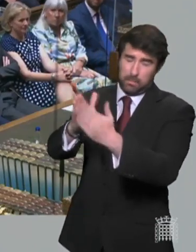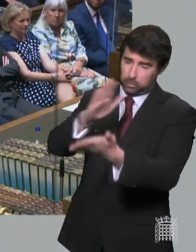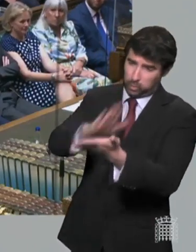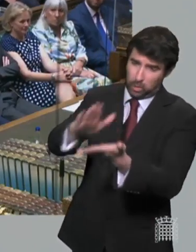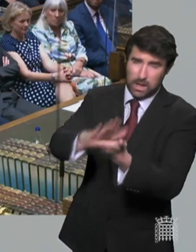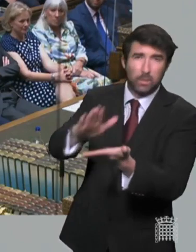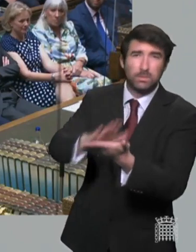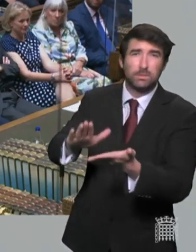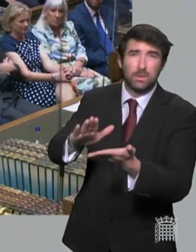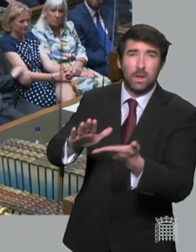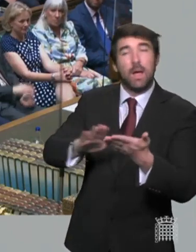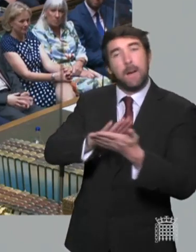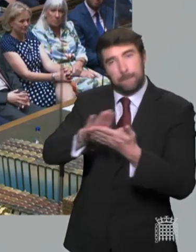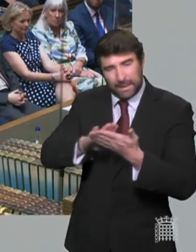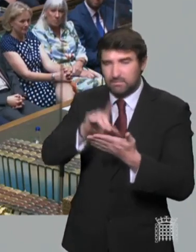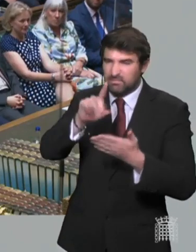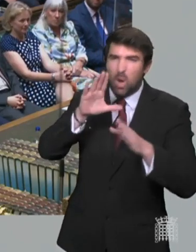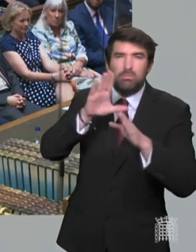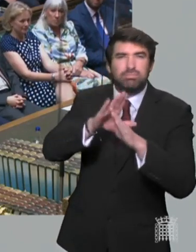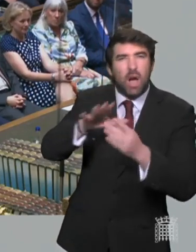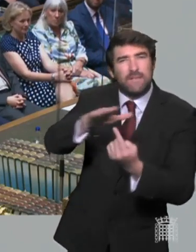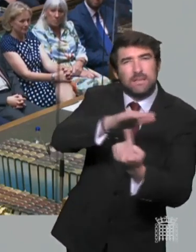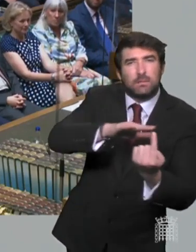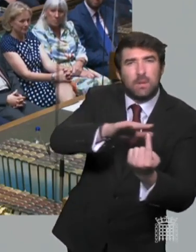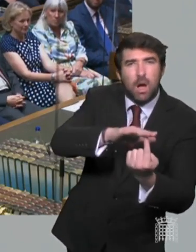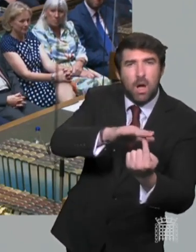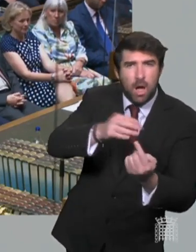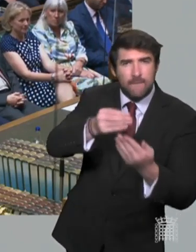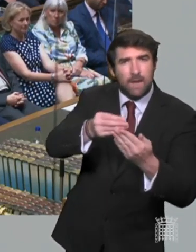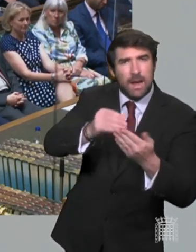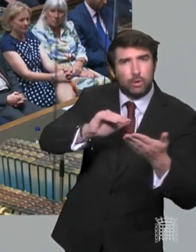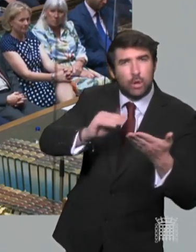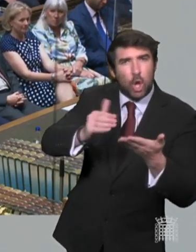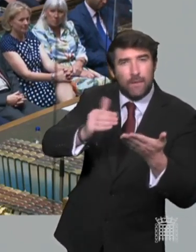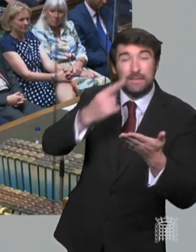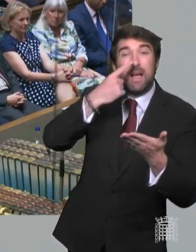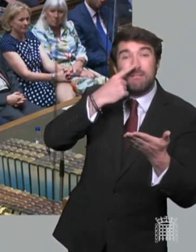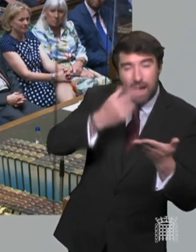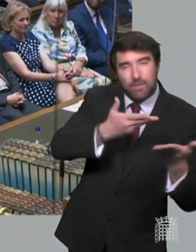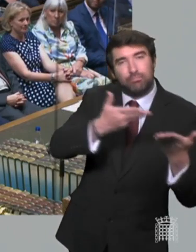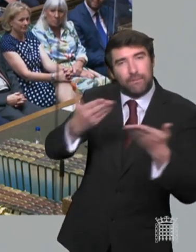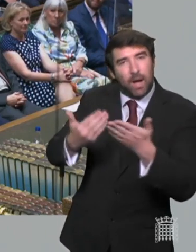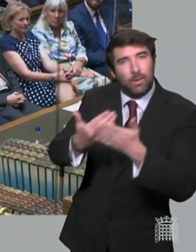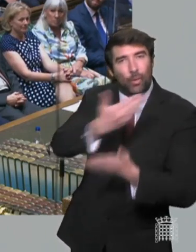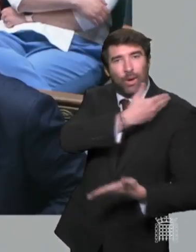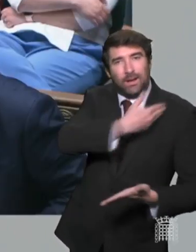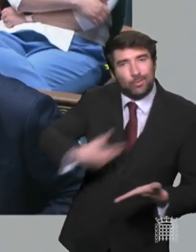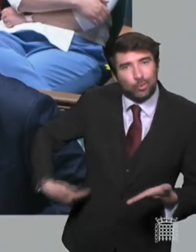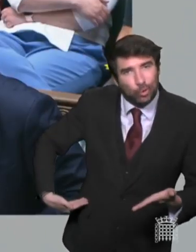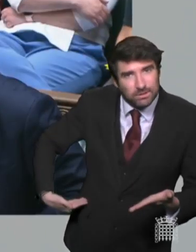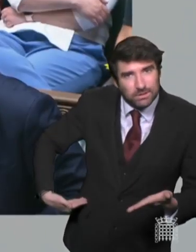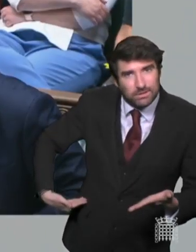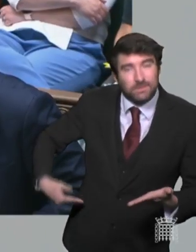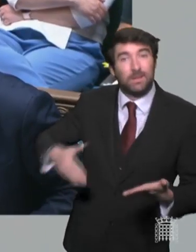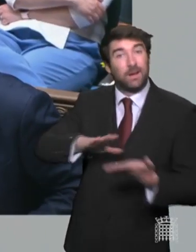the private sector, the financial services industry, to supply the products, the insurance products that people need to guarantee themselves